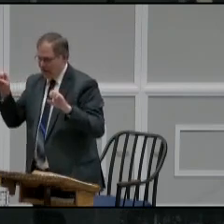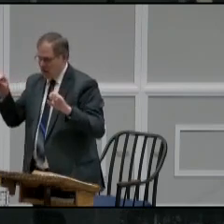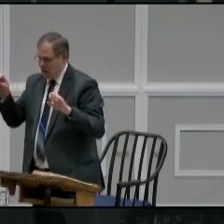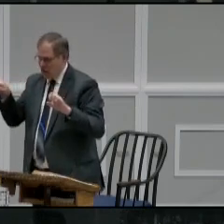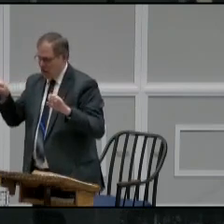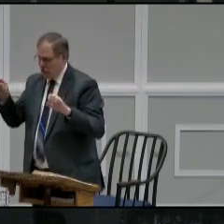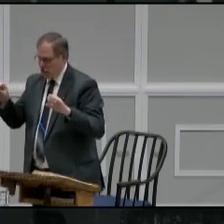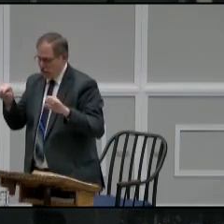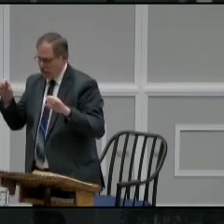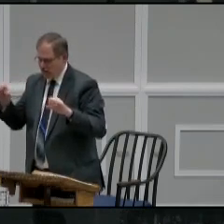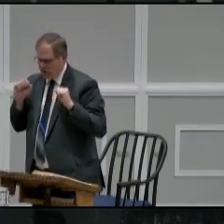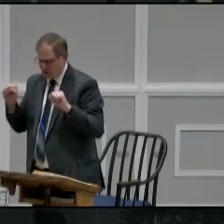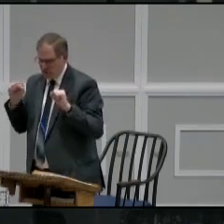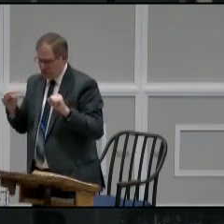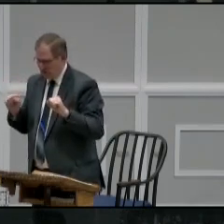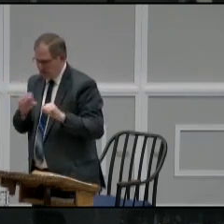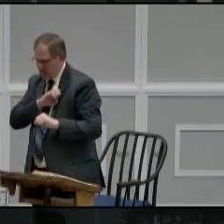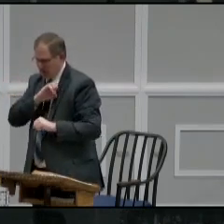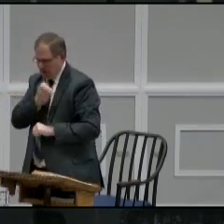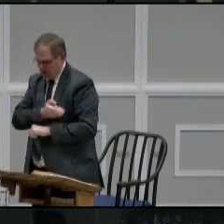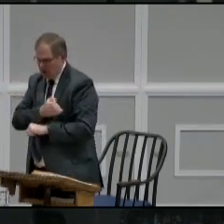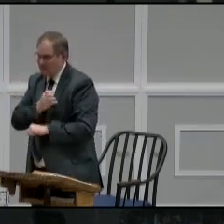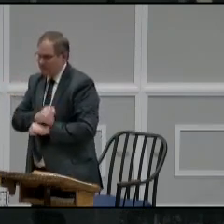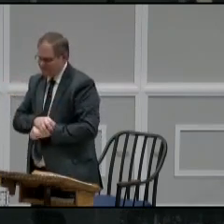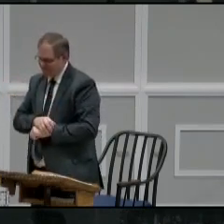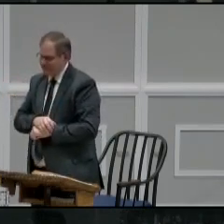away God's rightful position as number